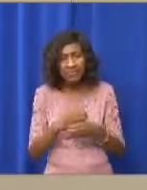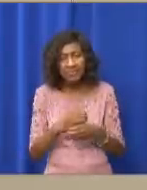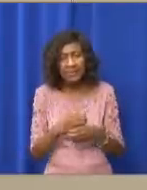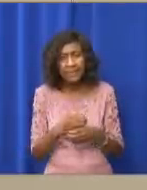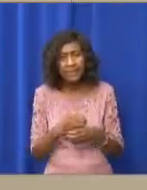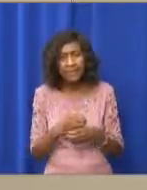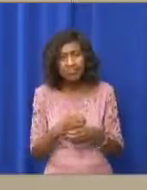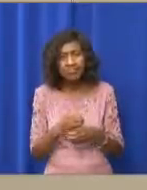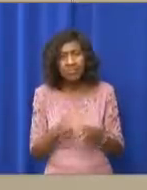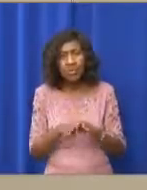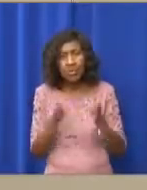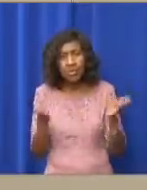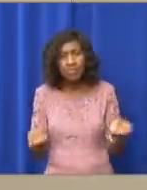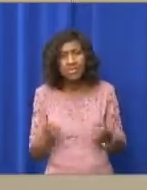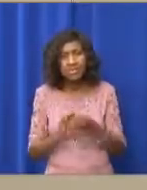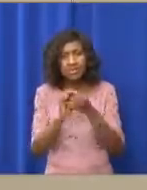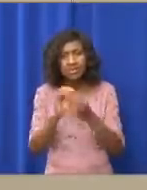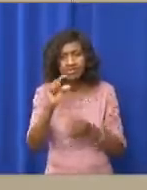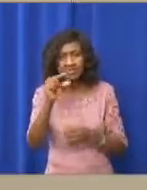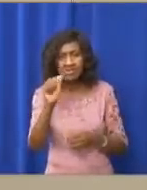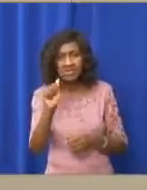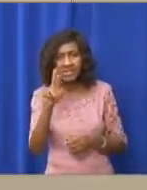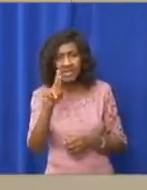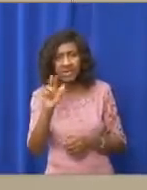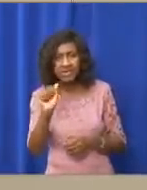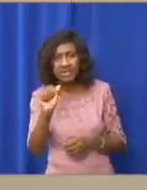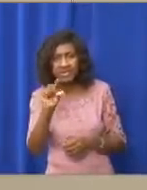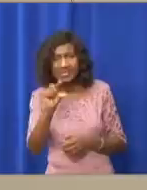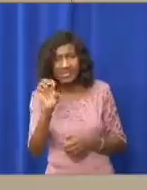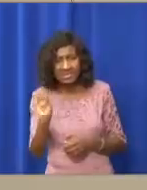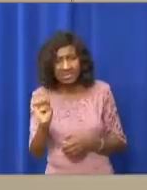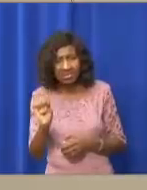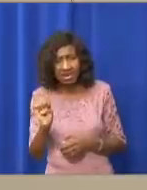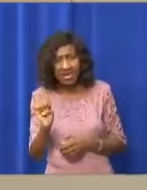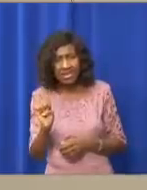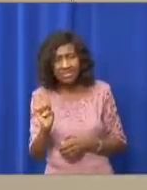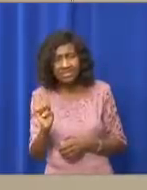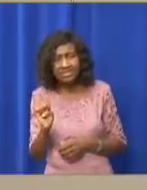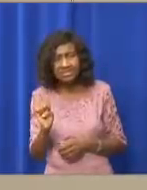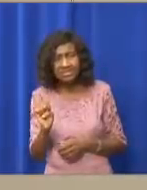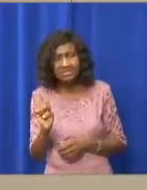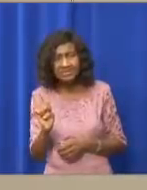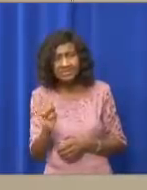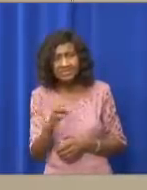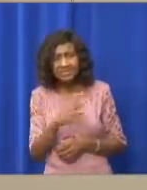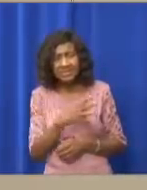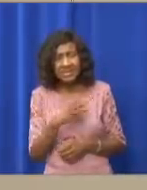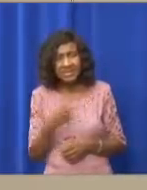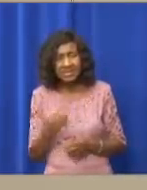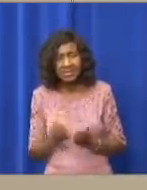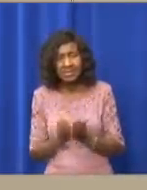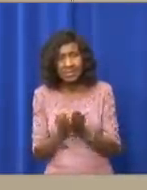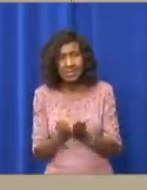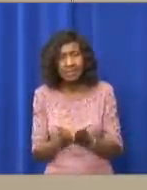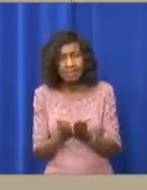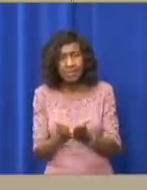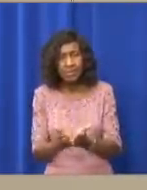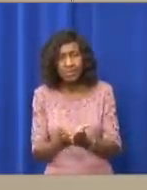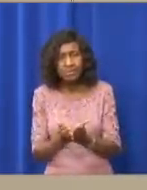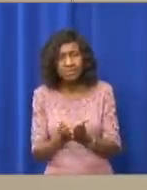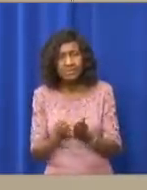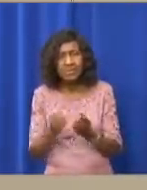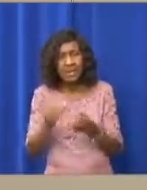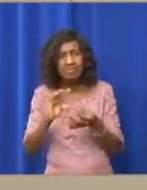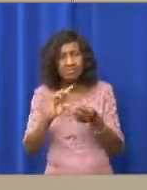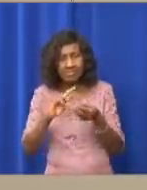means reopening of garages, as well as boat maintenance and repair